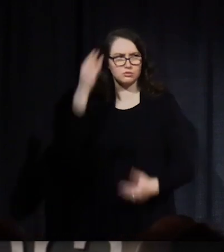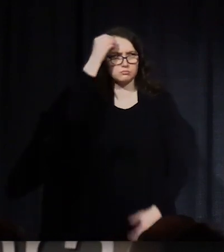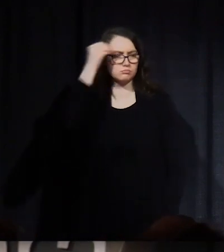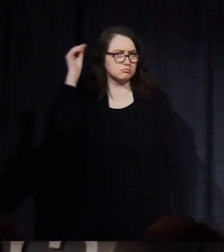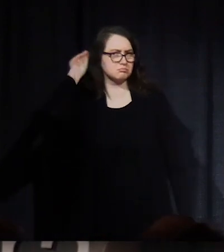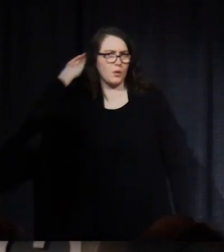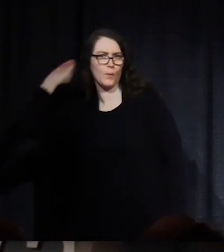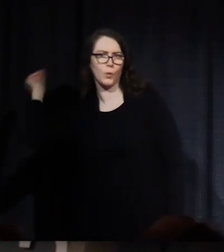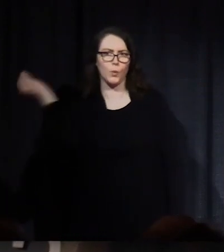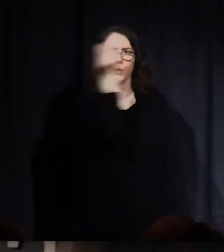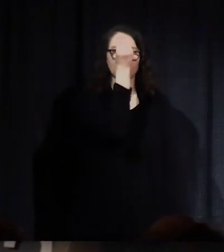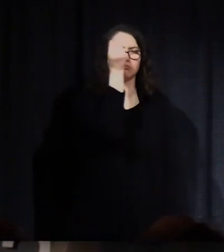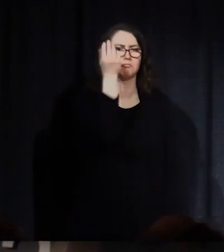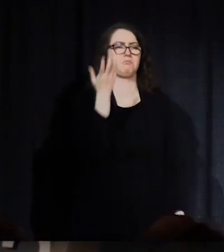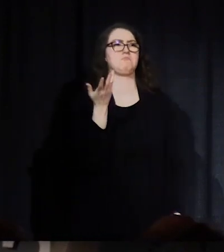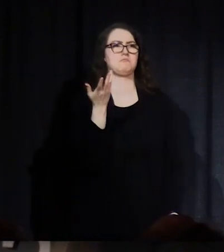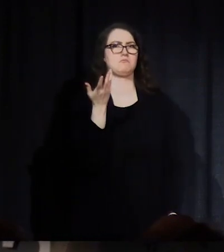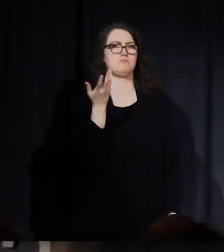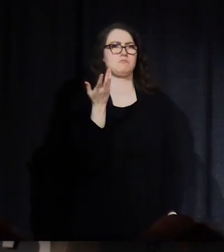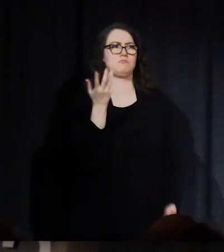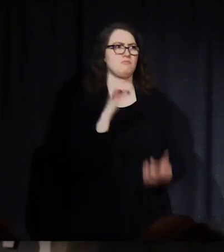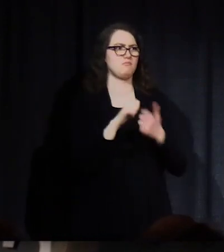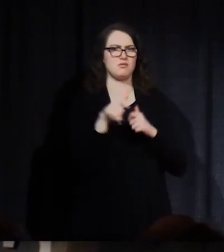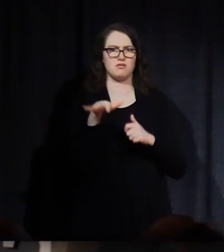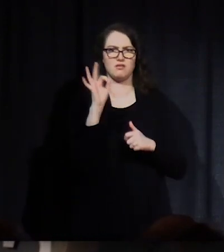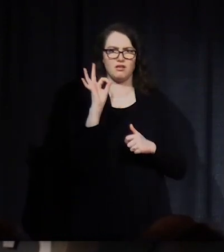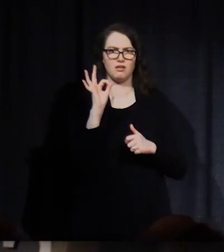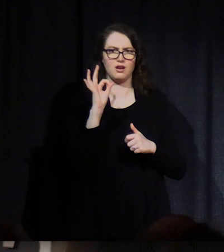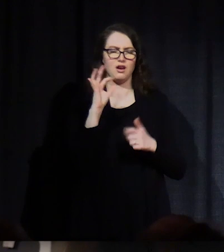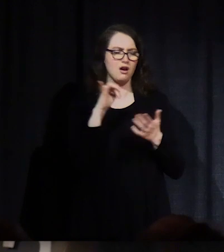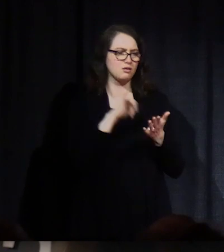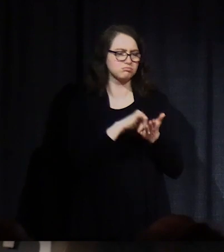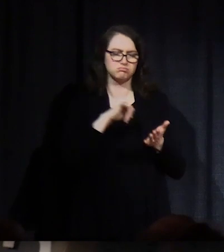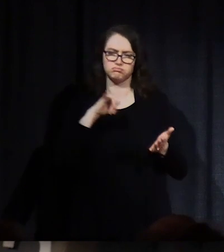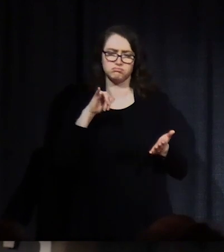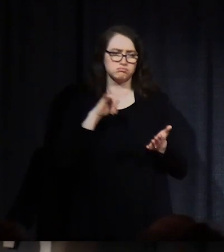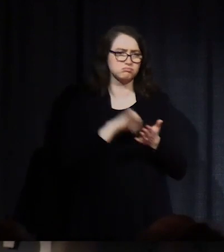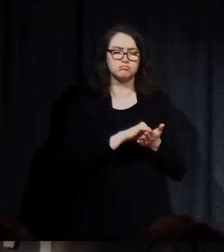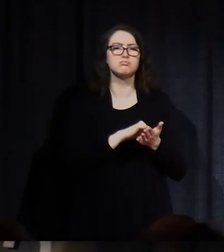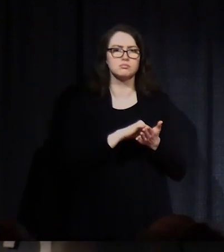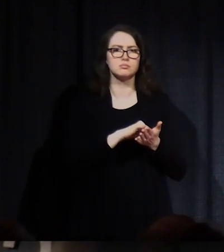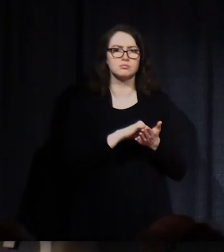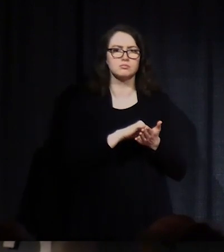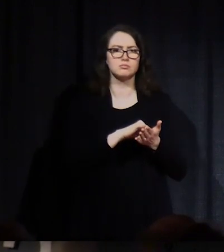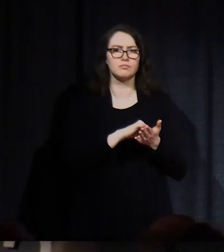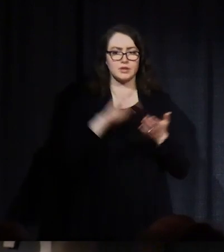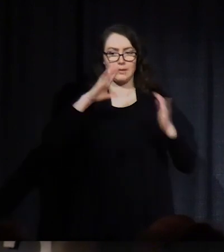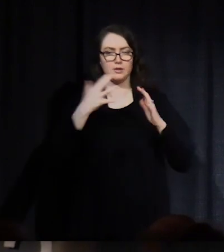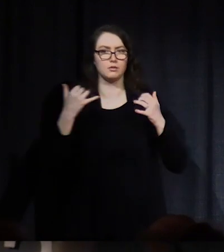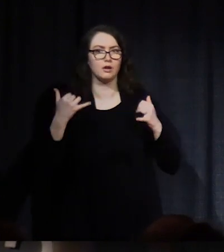oil exploration in the 1960s was more like throwing a dart at a map on the wall than the finely engineered exploration we know today.